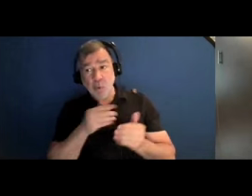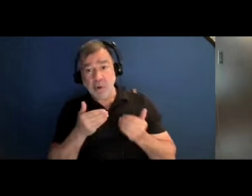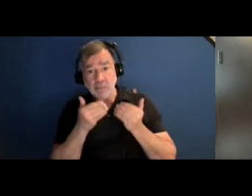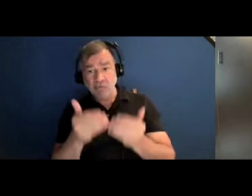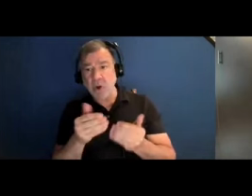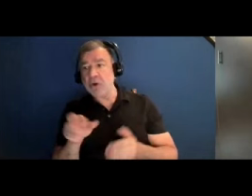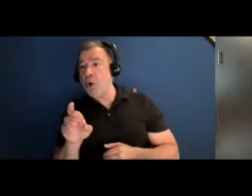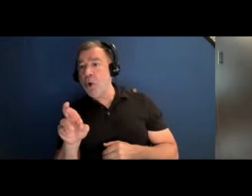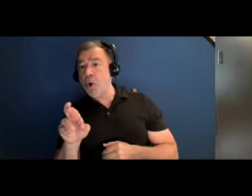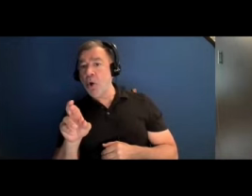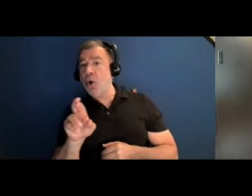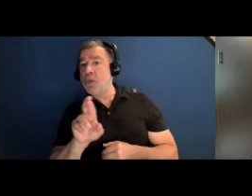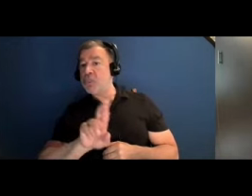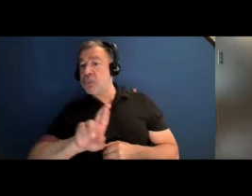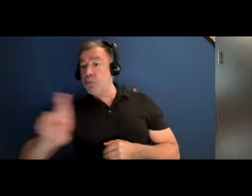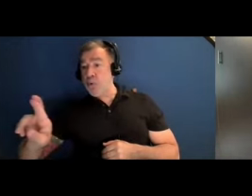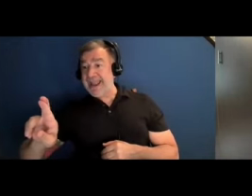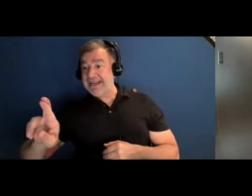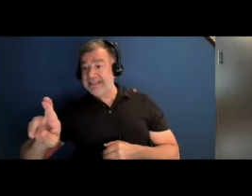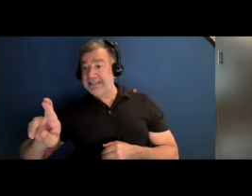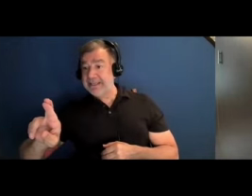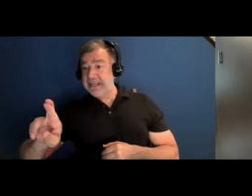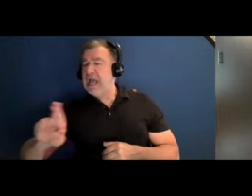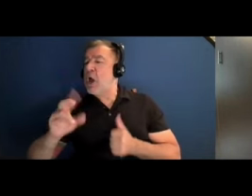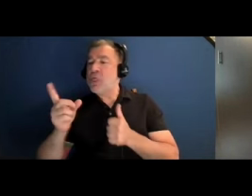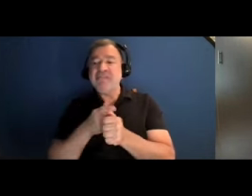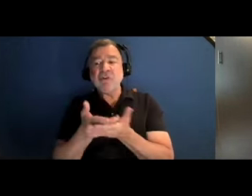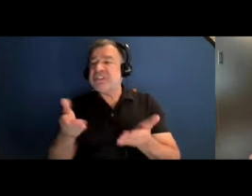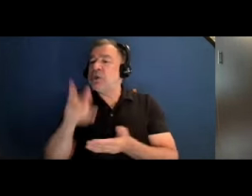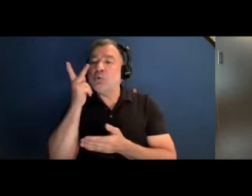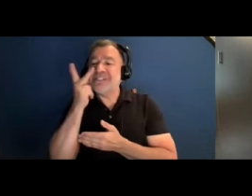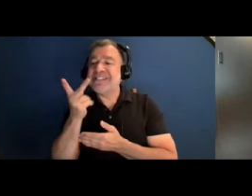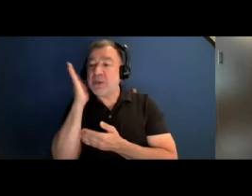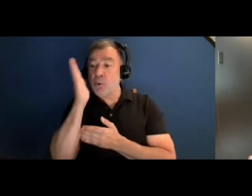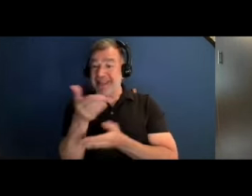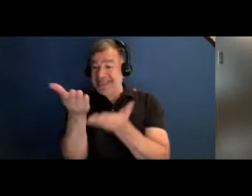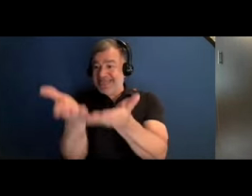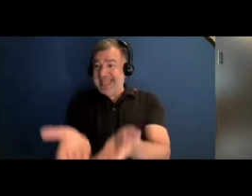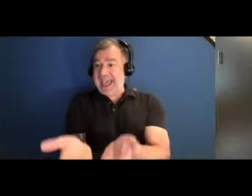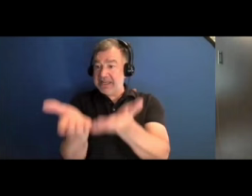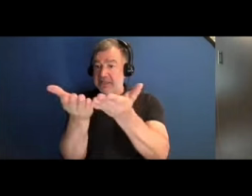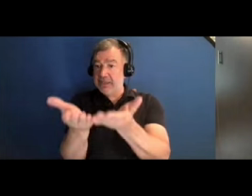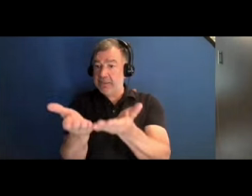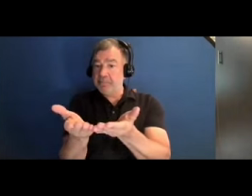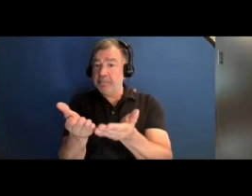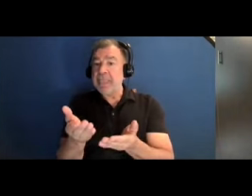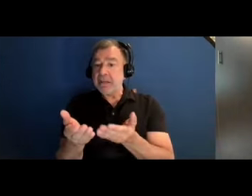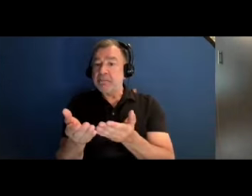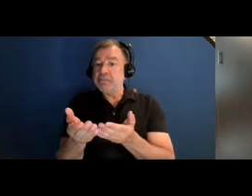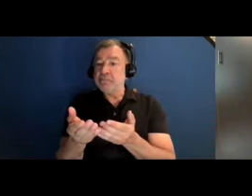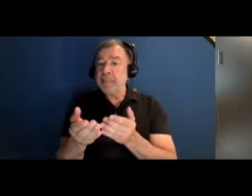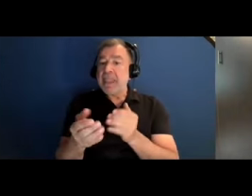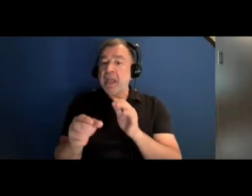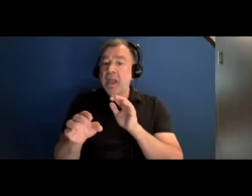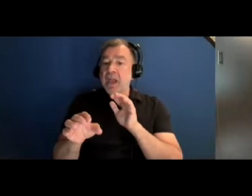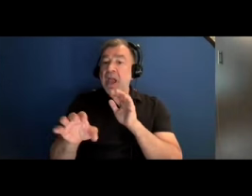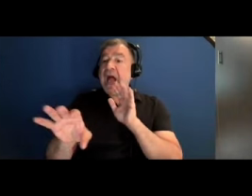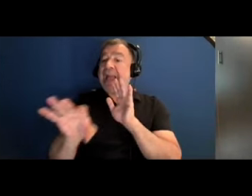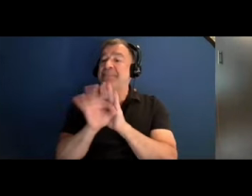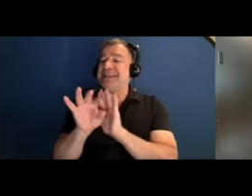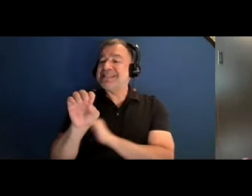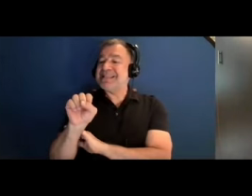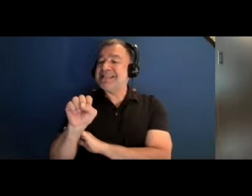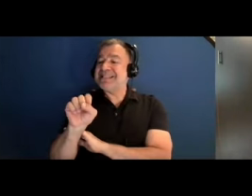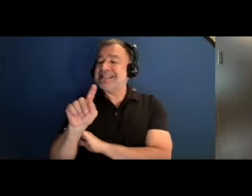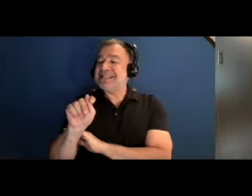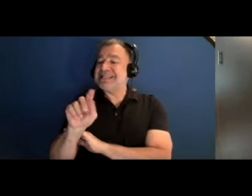side, this would be the first thing that you're coming to when you're opening an account. I've selected Stable, which is Ohio's ABLE